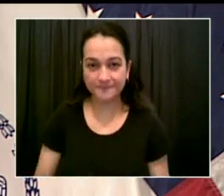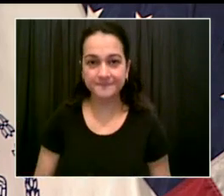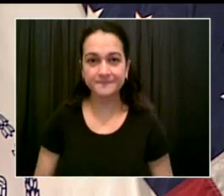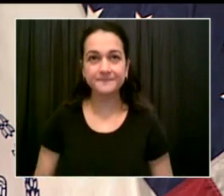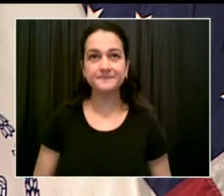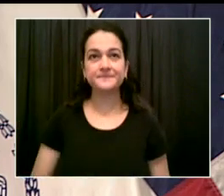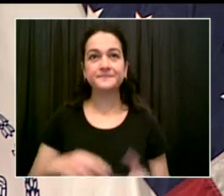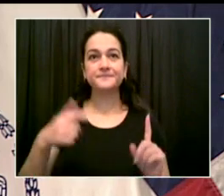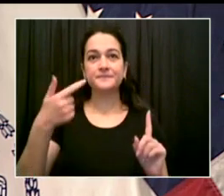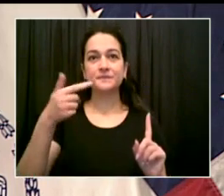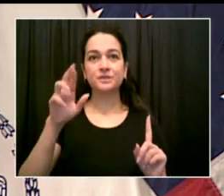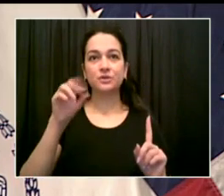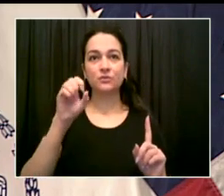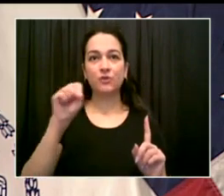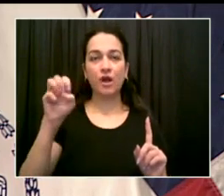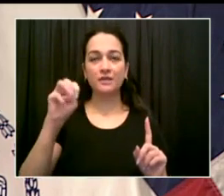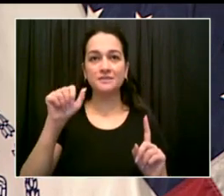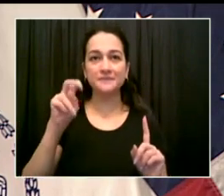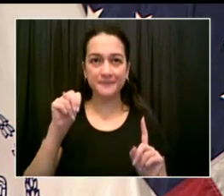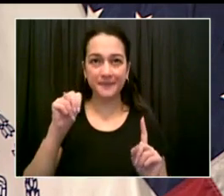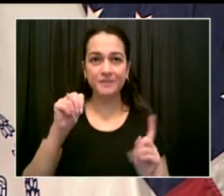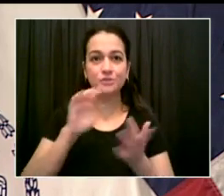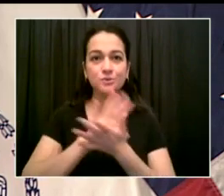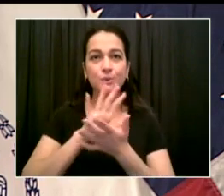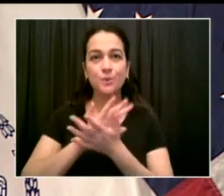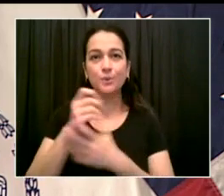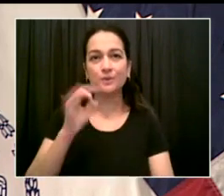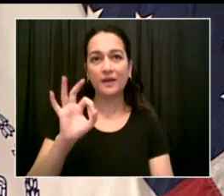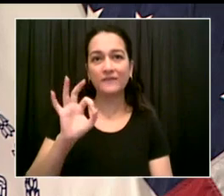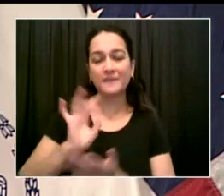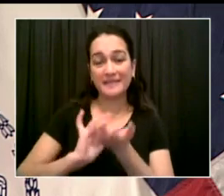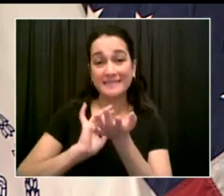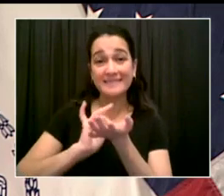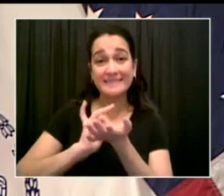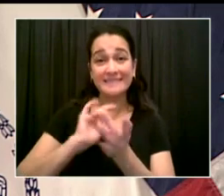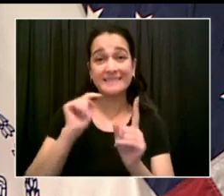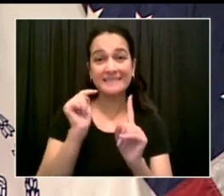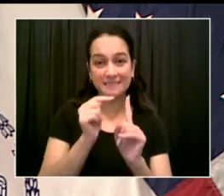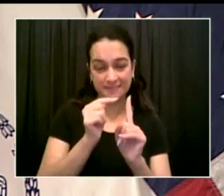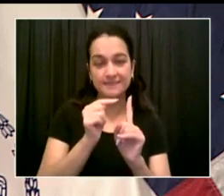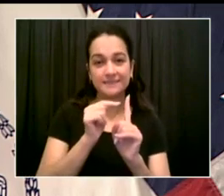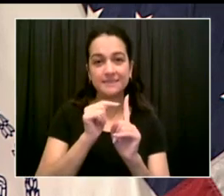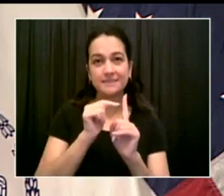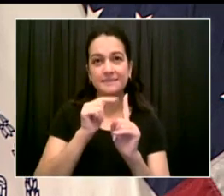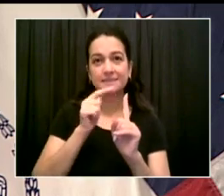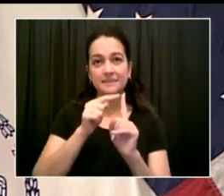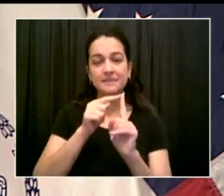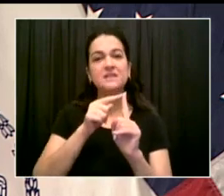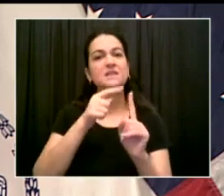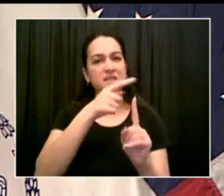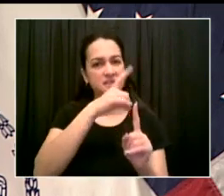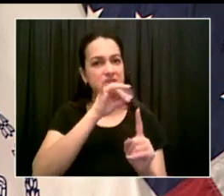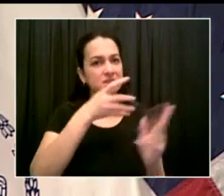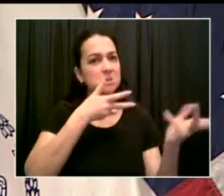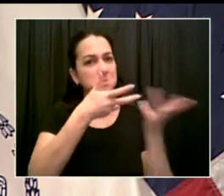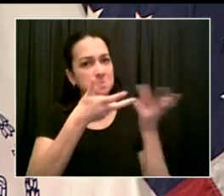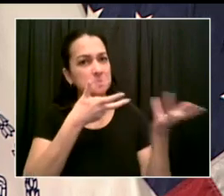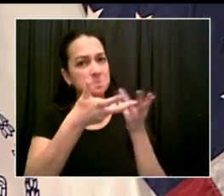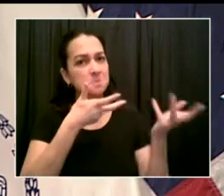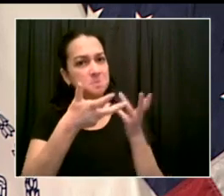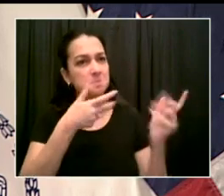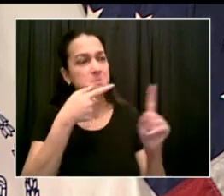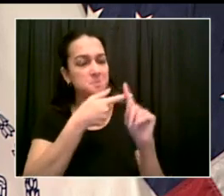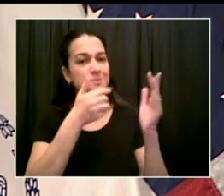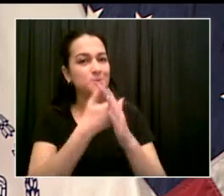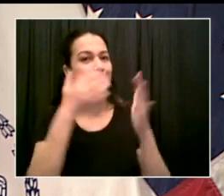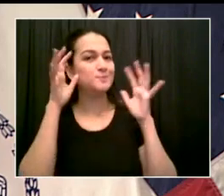COVID, someone who has advised the new administration and brought great clarity to the things we have to do to fight COVID. My pleasure to